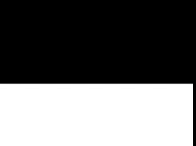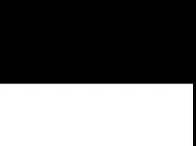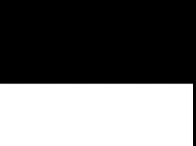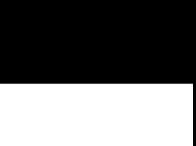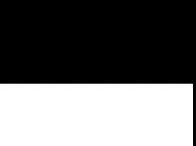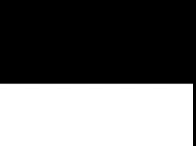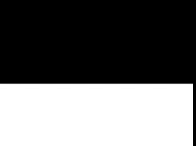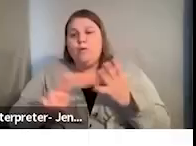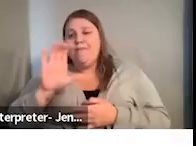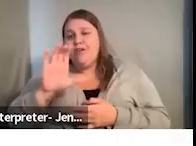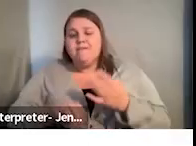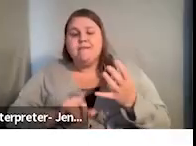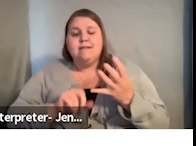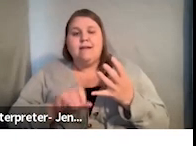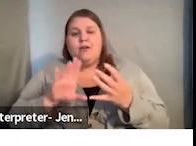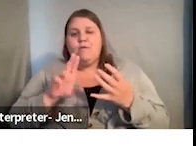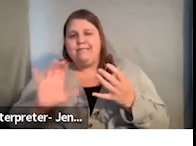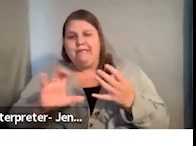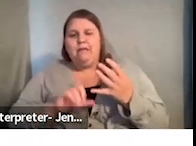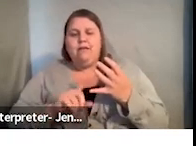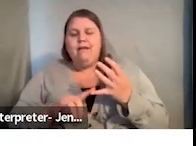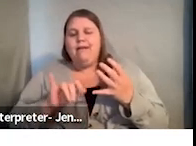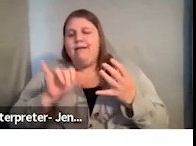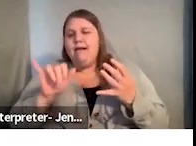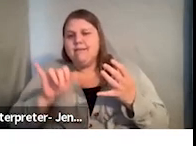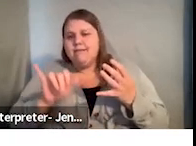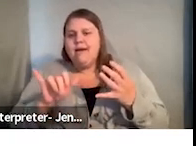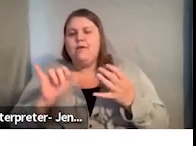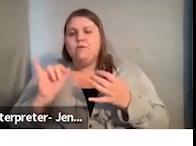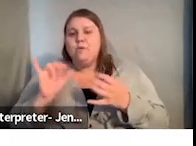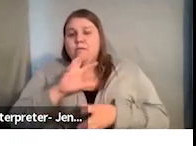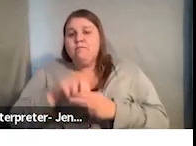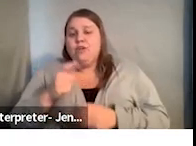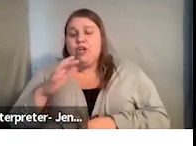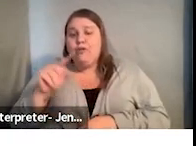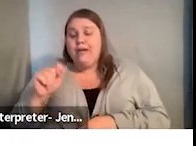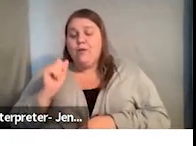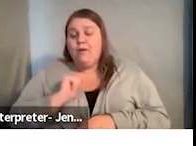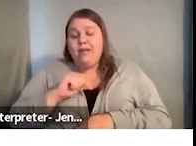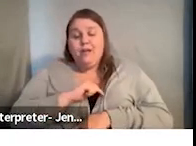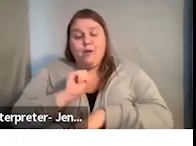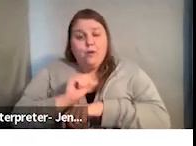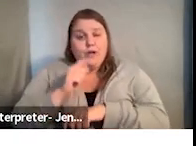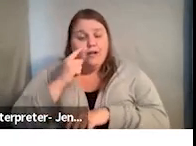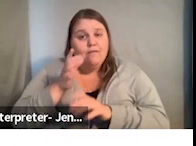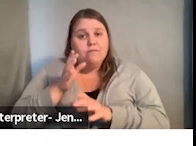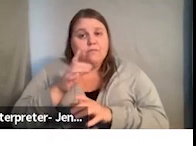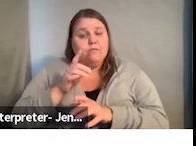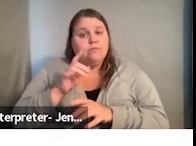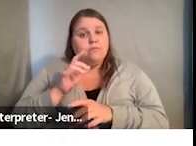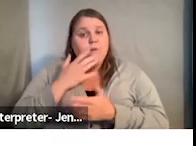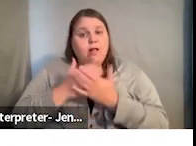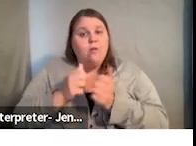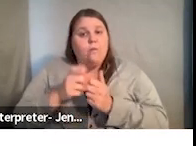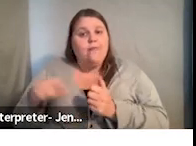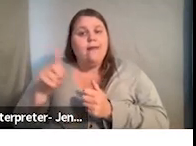Youngstown, are all participating in this grant. And we're looking forward to working with them and getting the results and deliverables around people